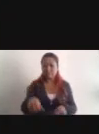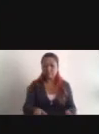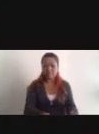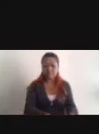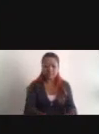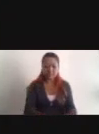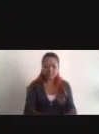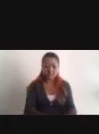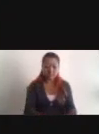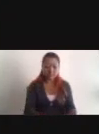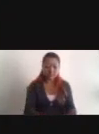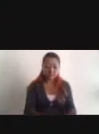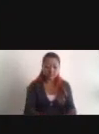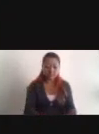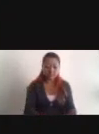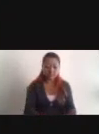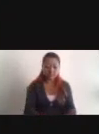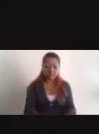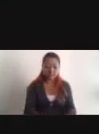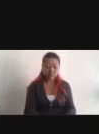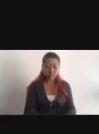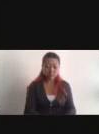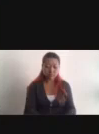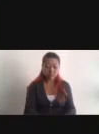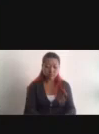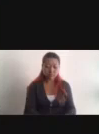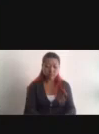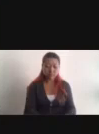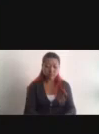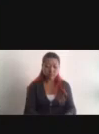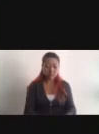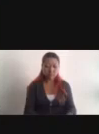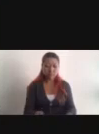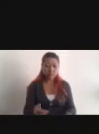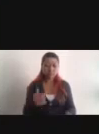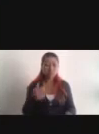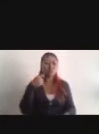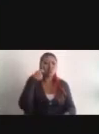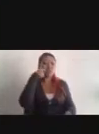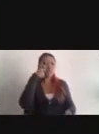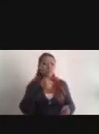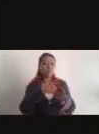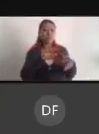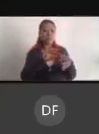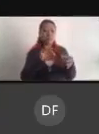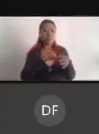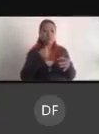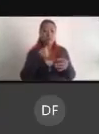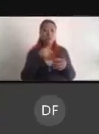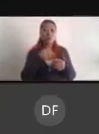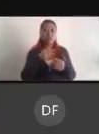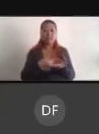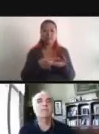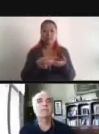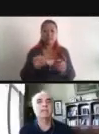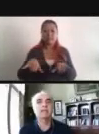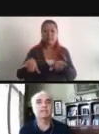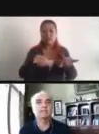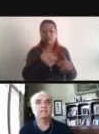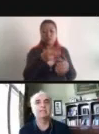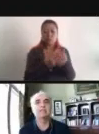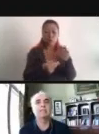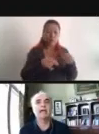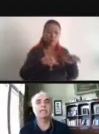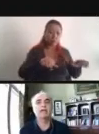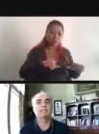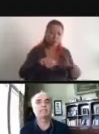Perfect. All right, so as Sharmi mentioned, I'll be covering our standards, and this includes both medical and performance standards.